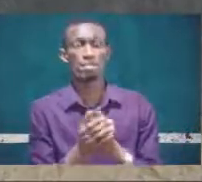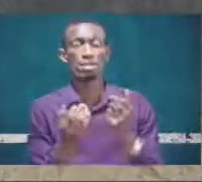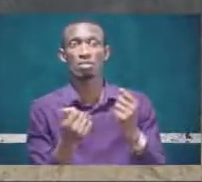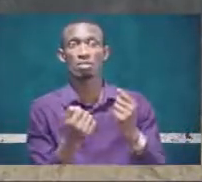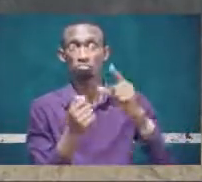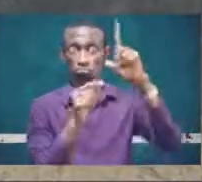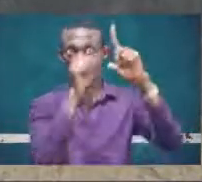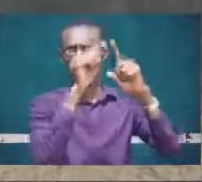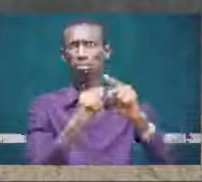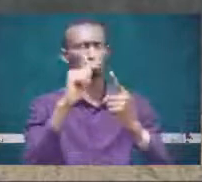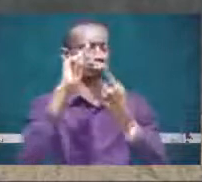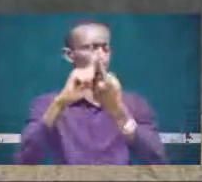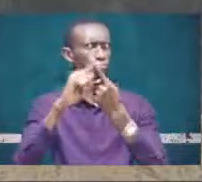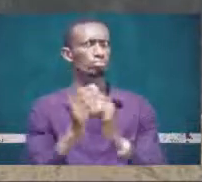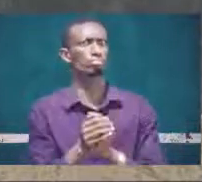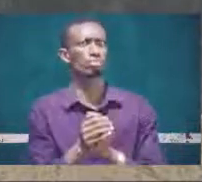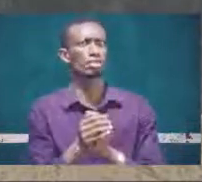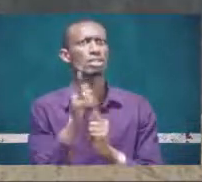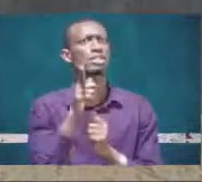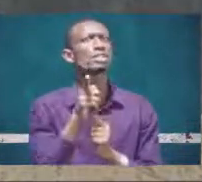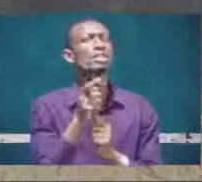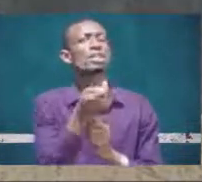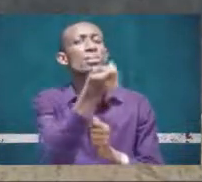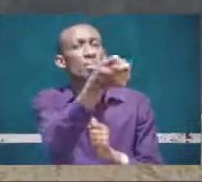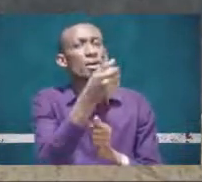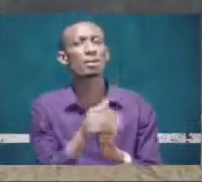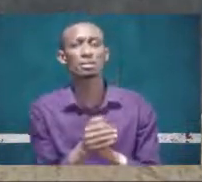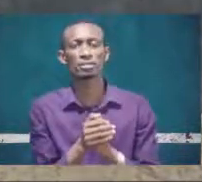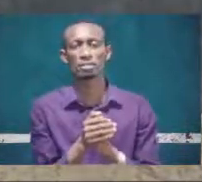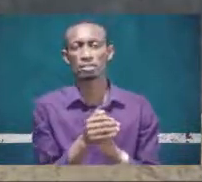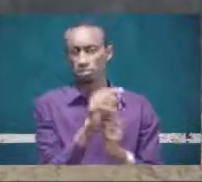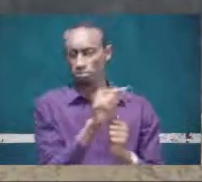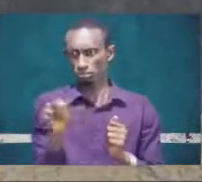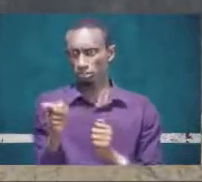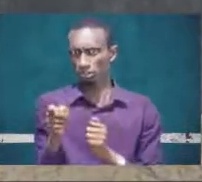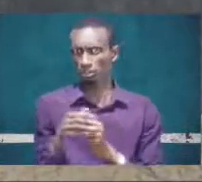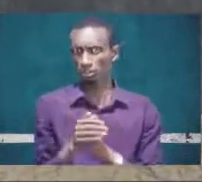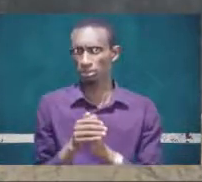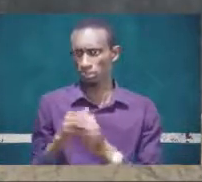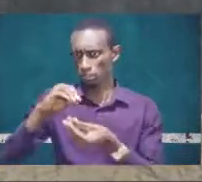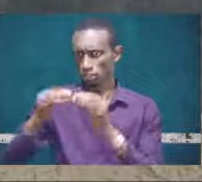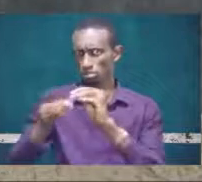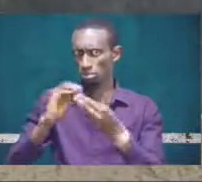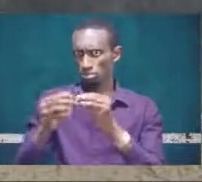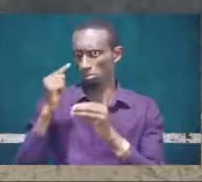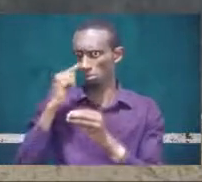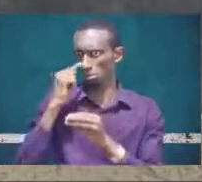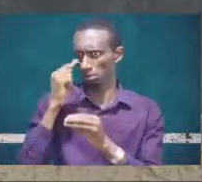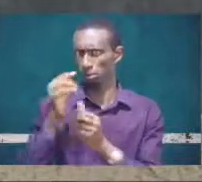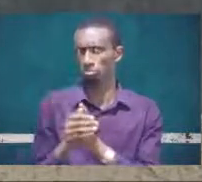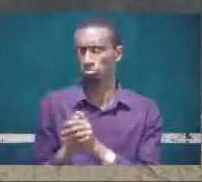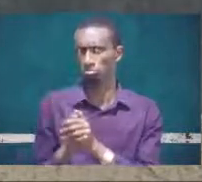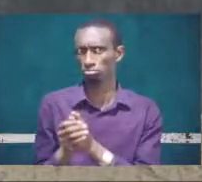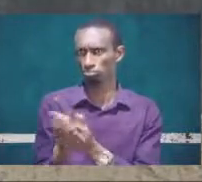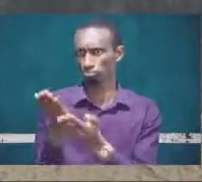If this is our price here, and if this is our quantity demanded on our x-axis, then we